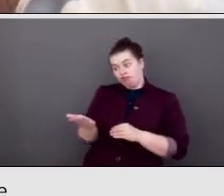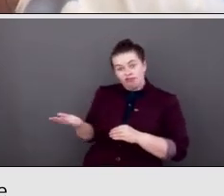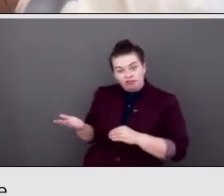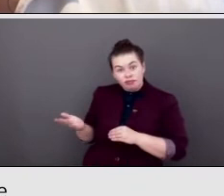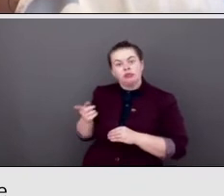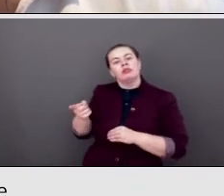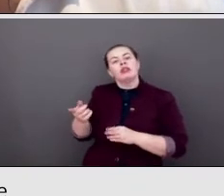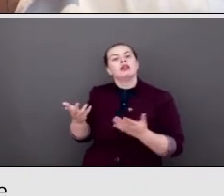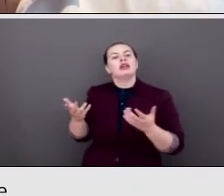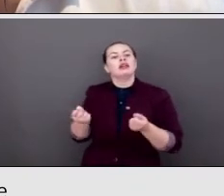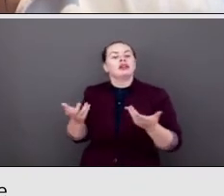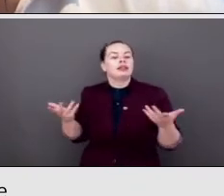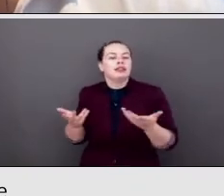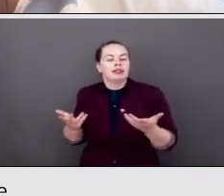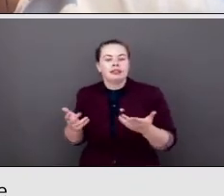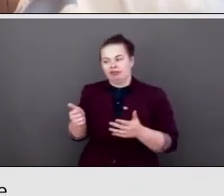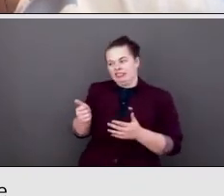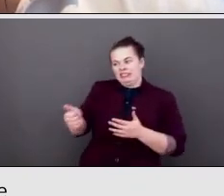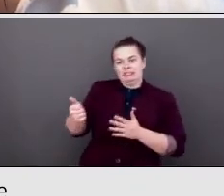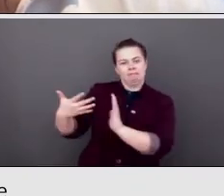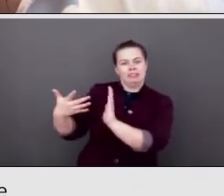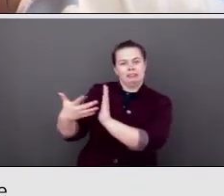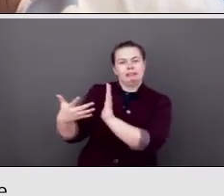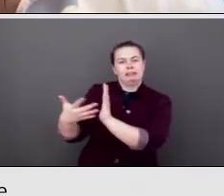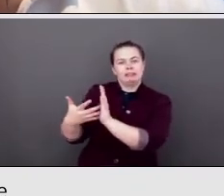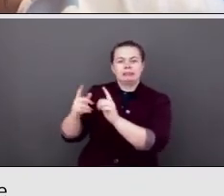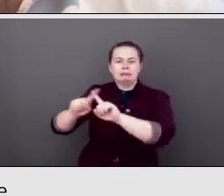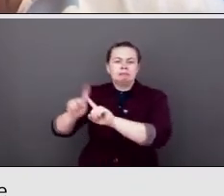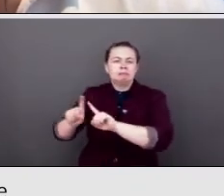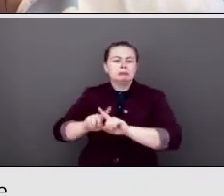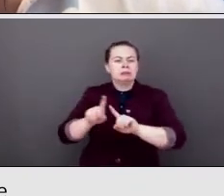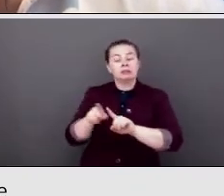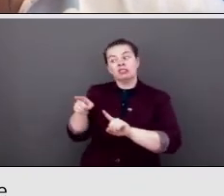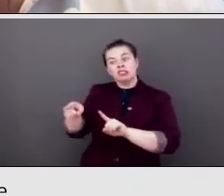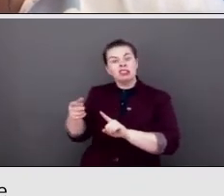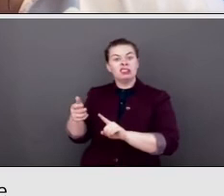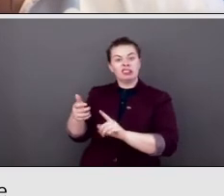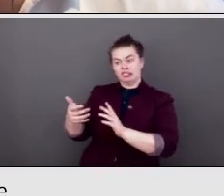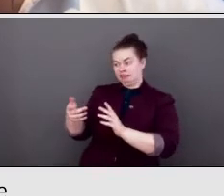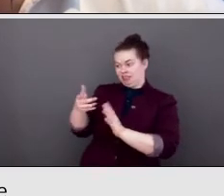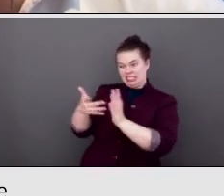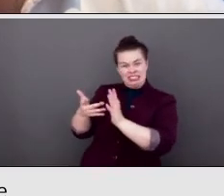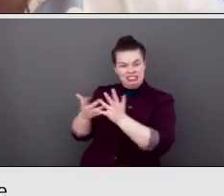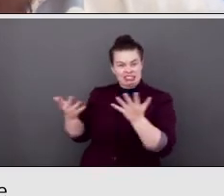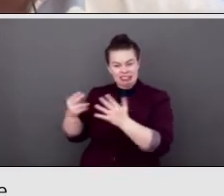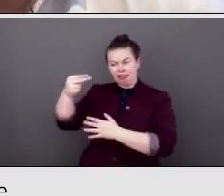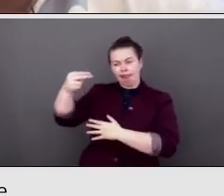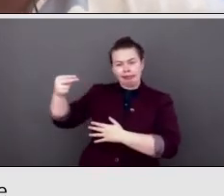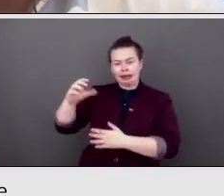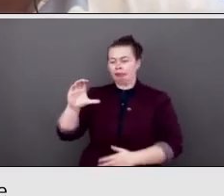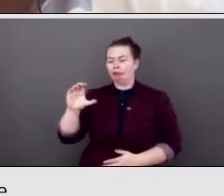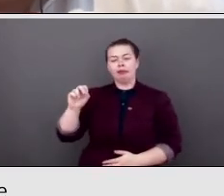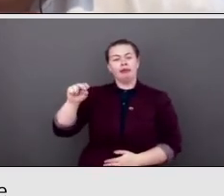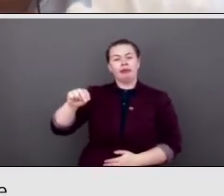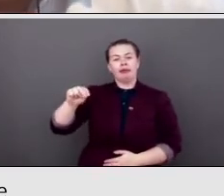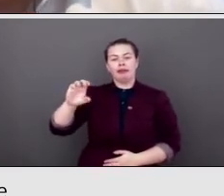making peer-to-peer testing of those specifications in events called connectathons that are happening globally 3 or 4 times a